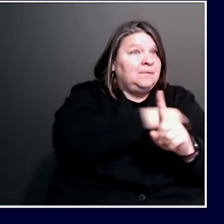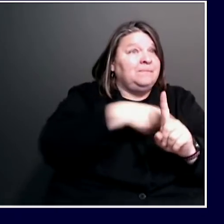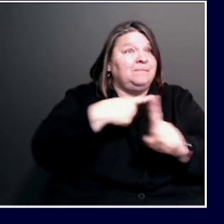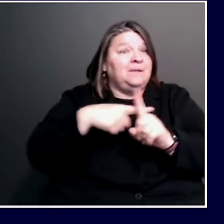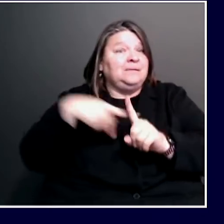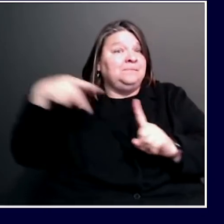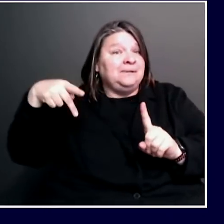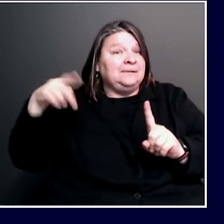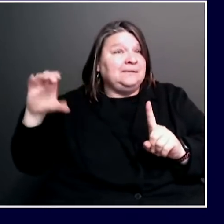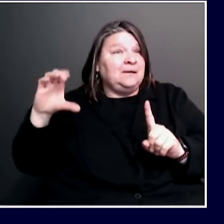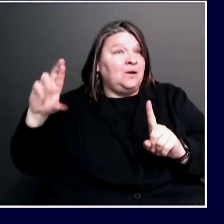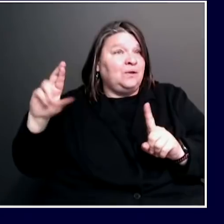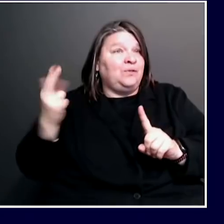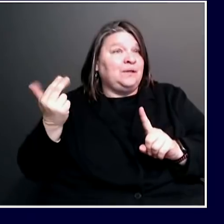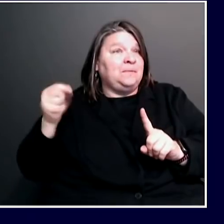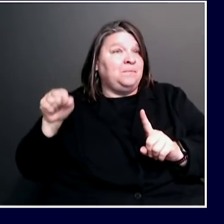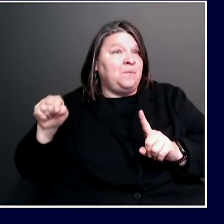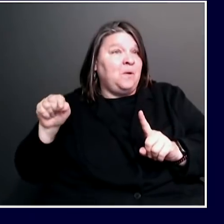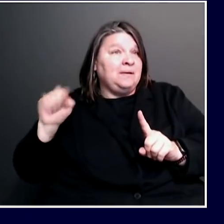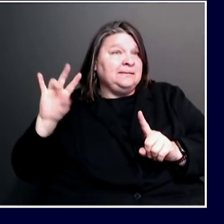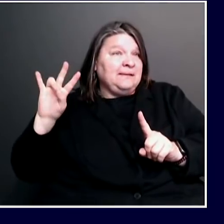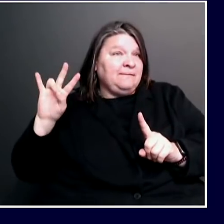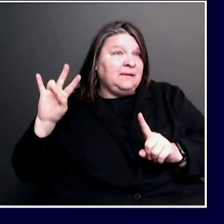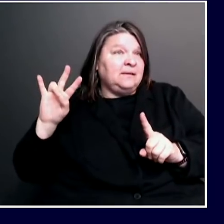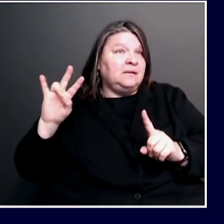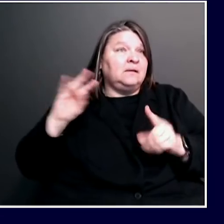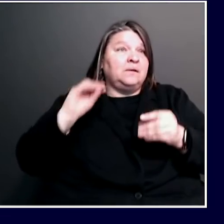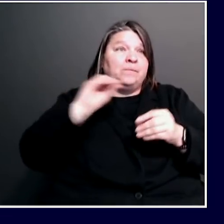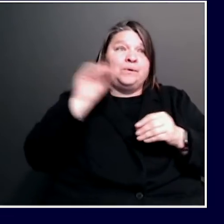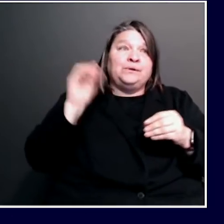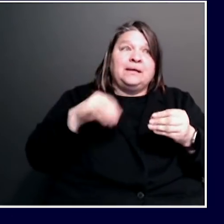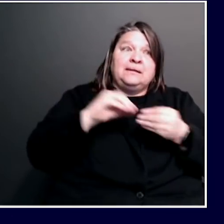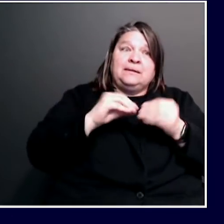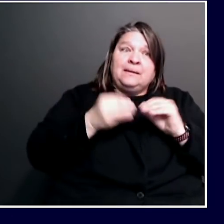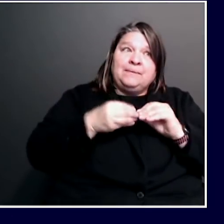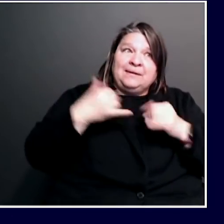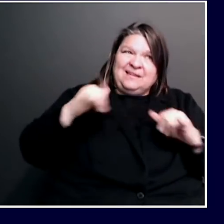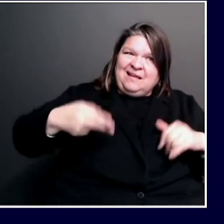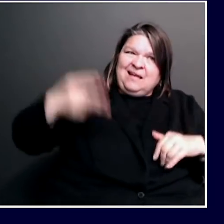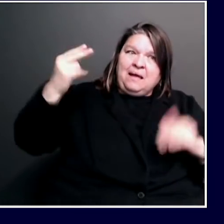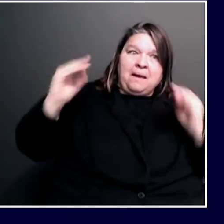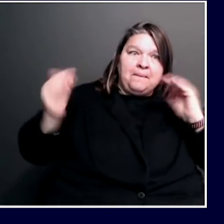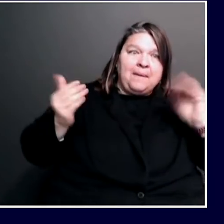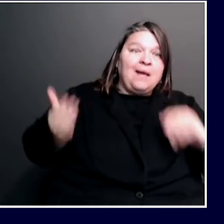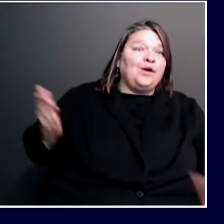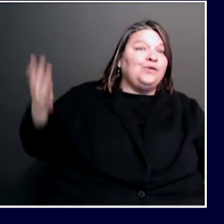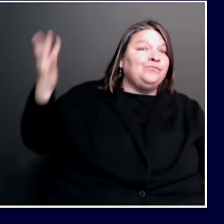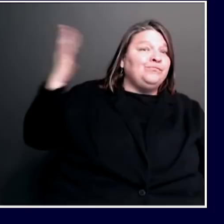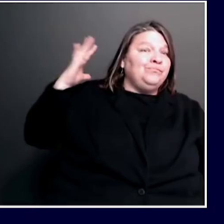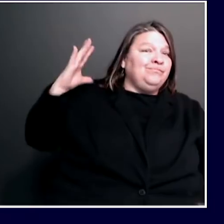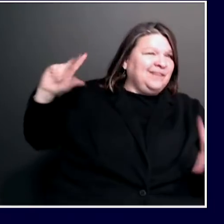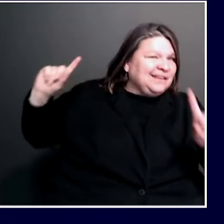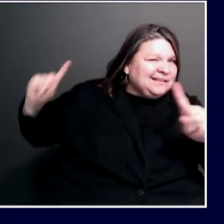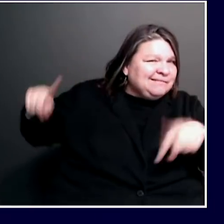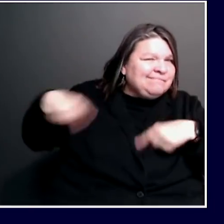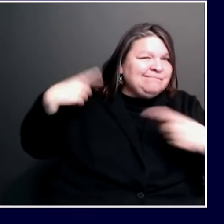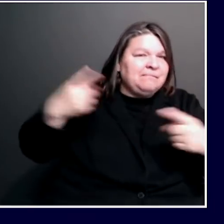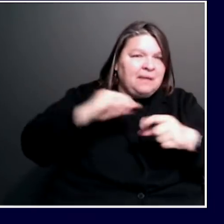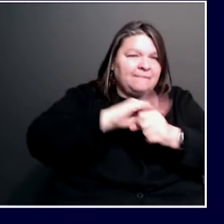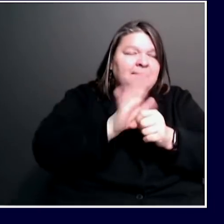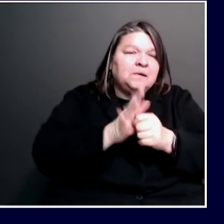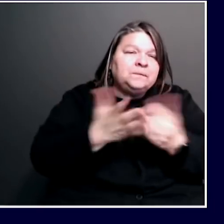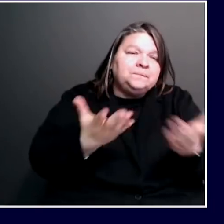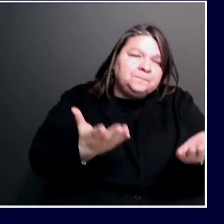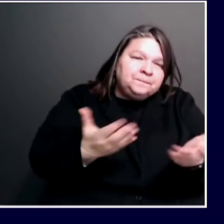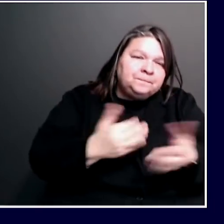13, 14% are still higher than almost at any point in the pandemic. Turning next to some updates